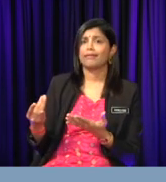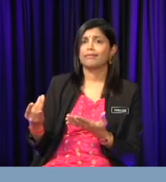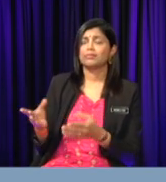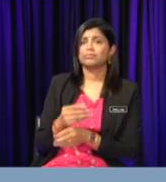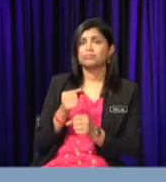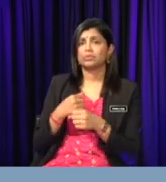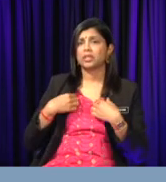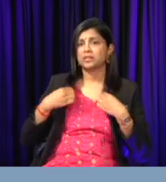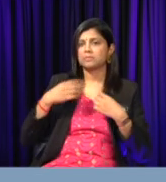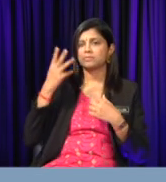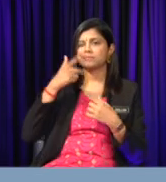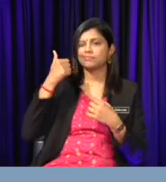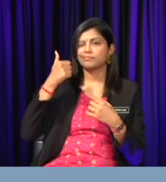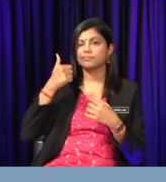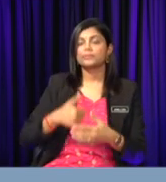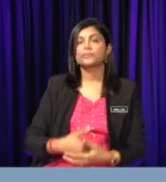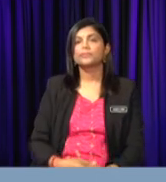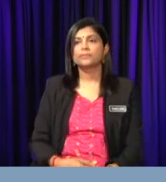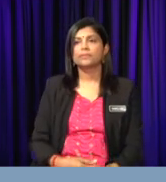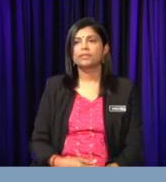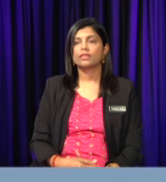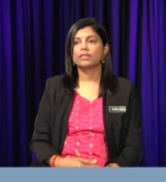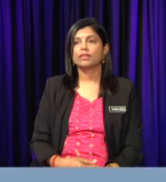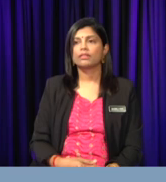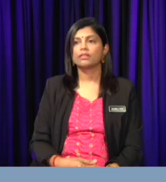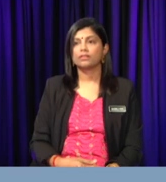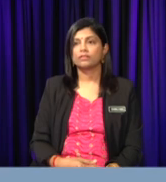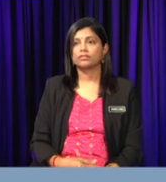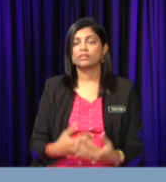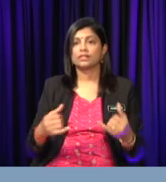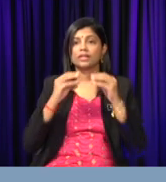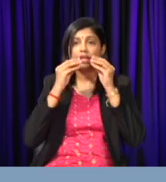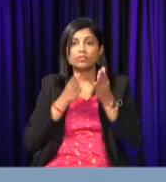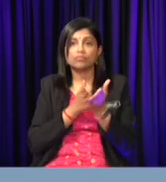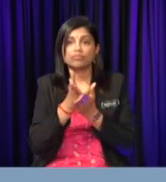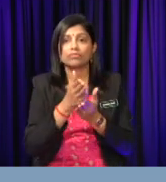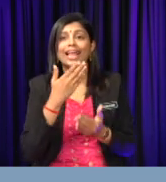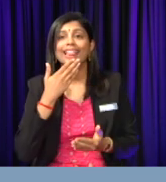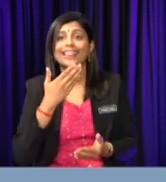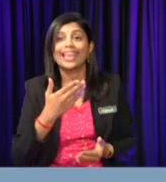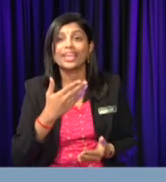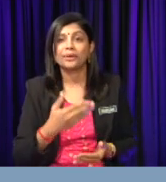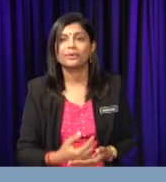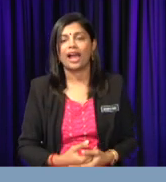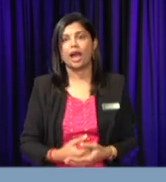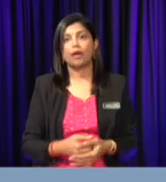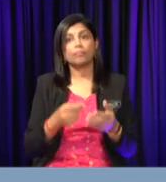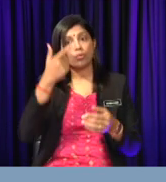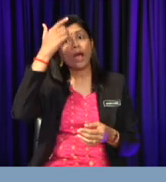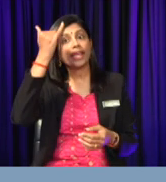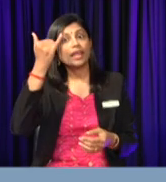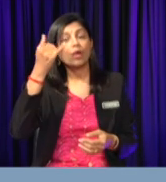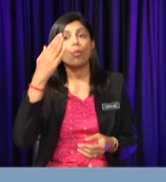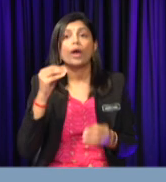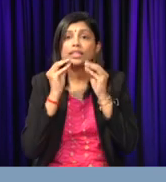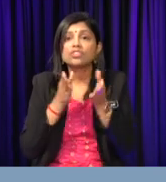nice designs for our occasions or any functions. All right, thank you very much, candidates. Yes, that was a wonderful response from